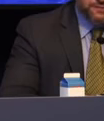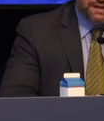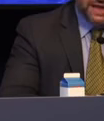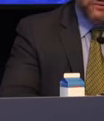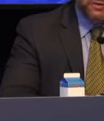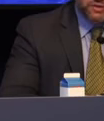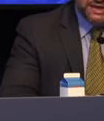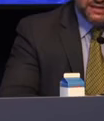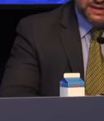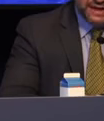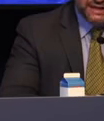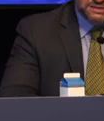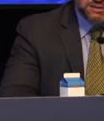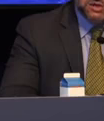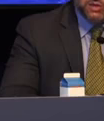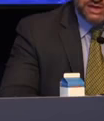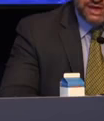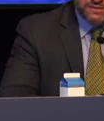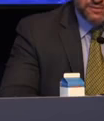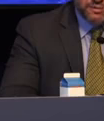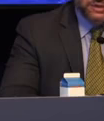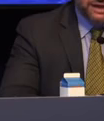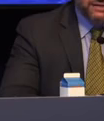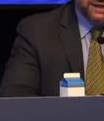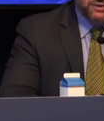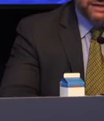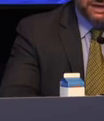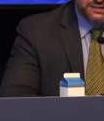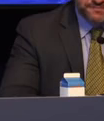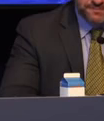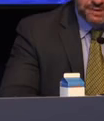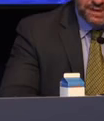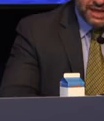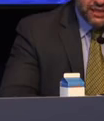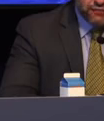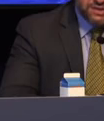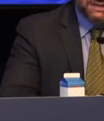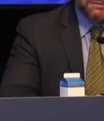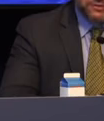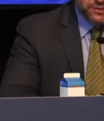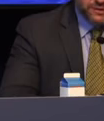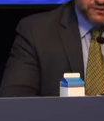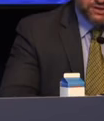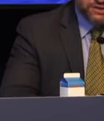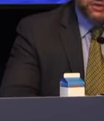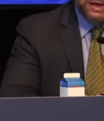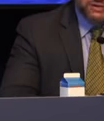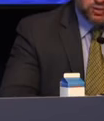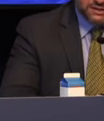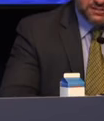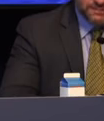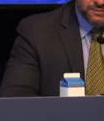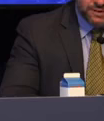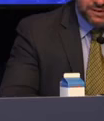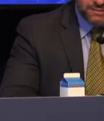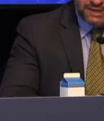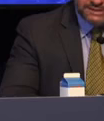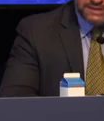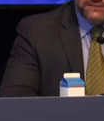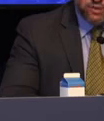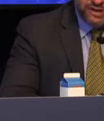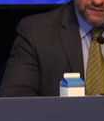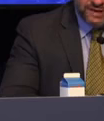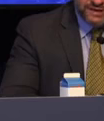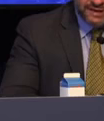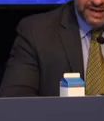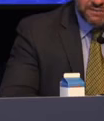for after the week that ends March 28th, when the CARES Act was signed, and through December 31st, 2020. Plus,